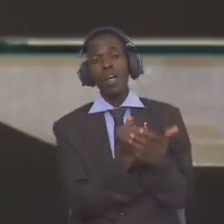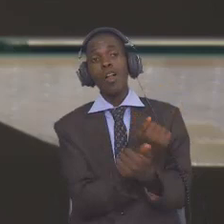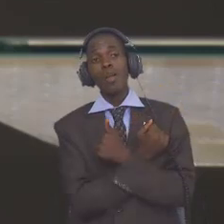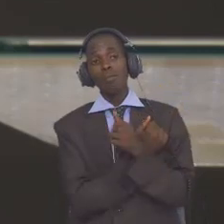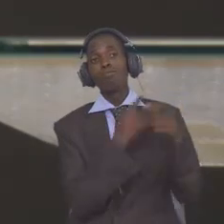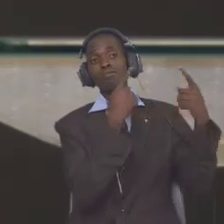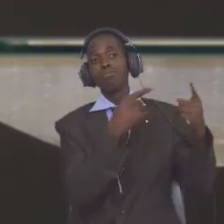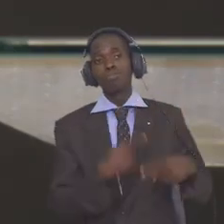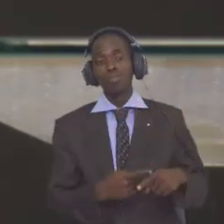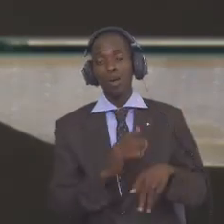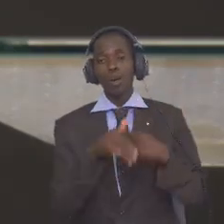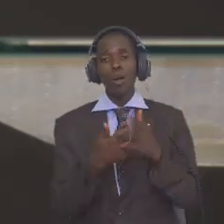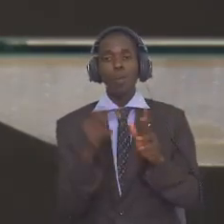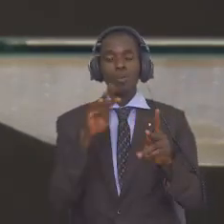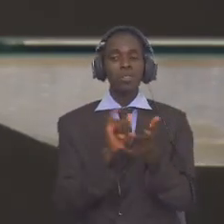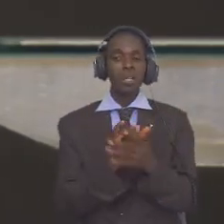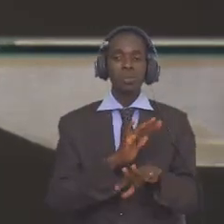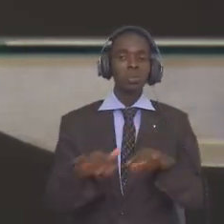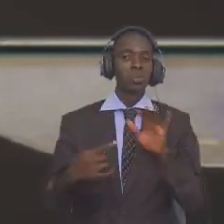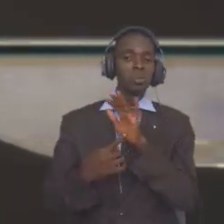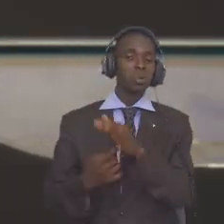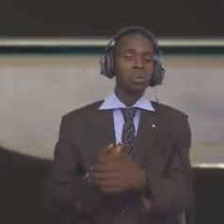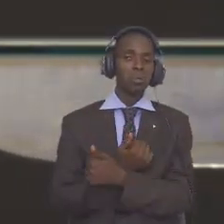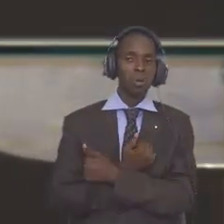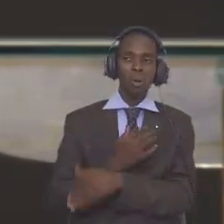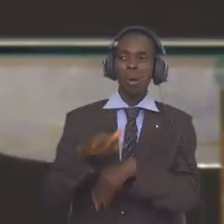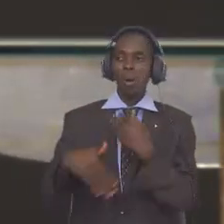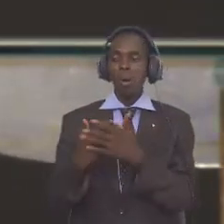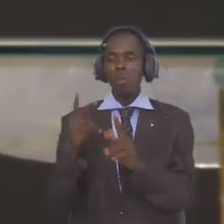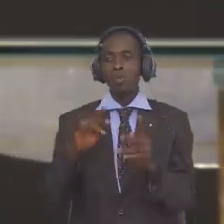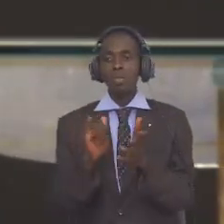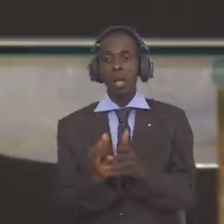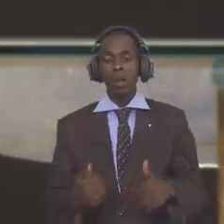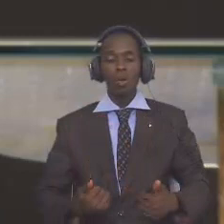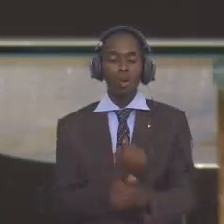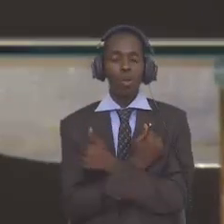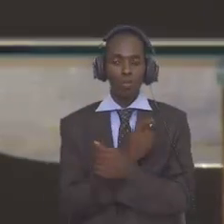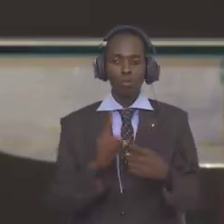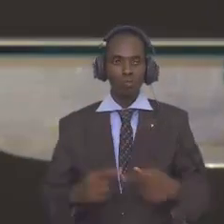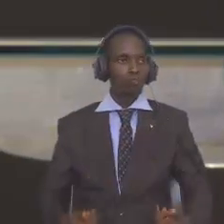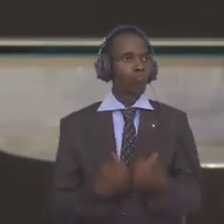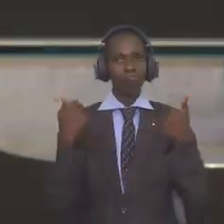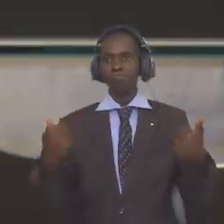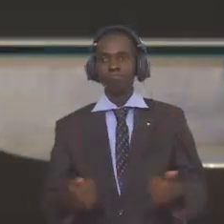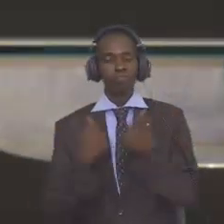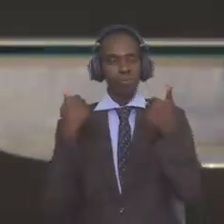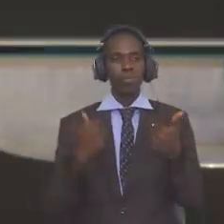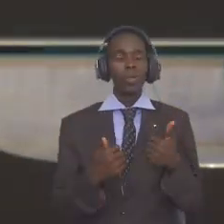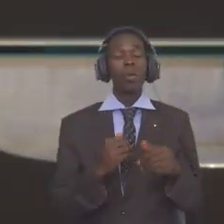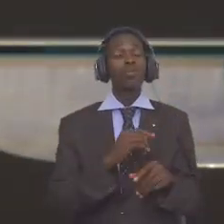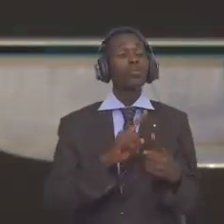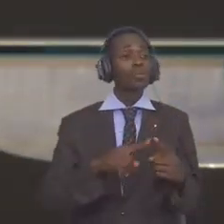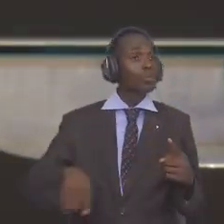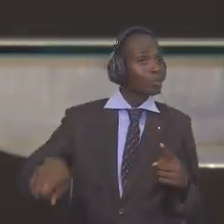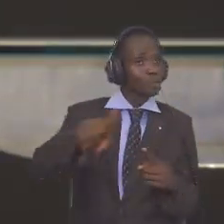those disaffectionate people, all those people who are confrontational, all of you, no exception, my